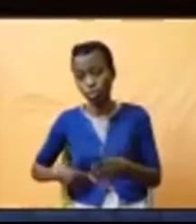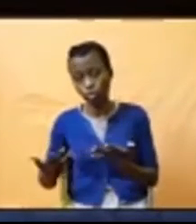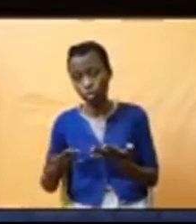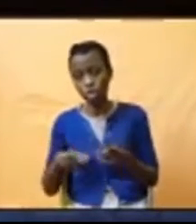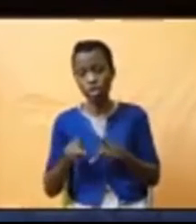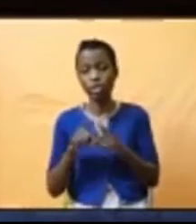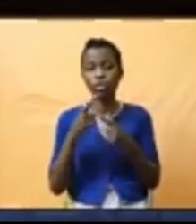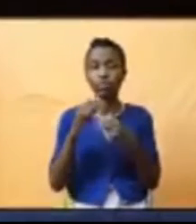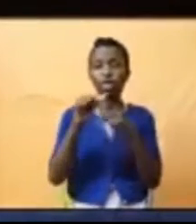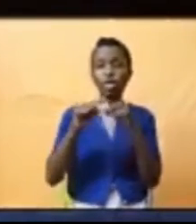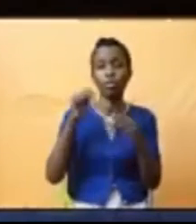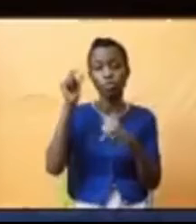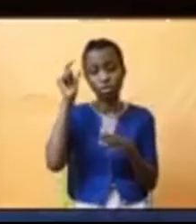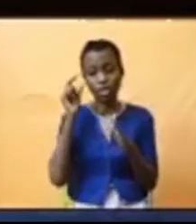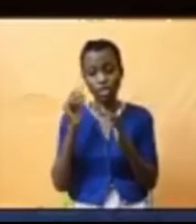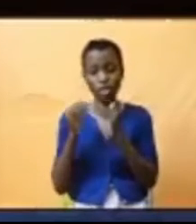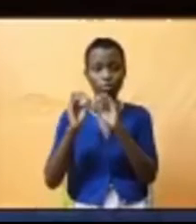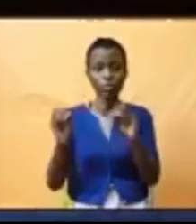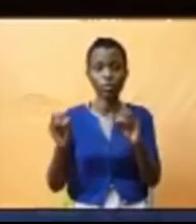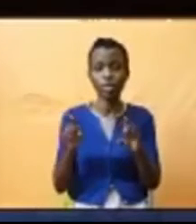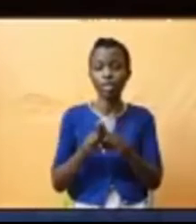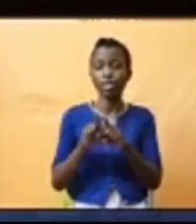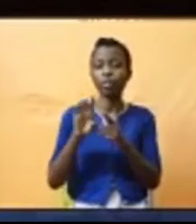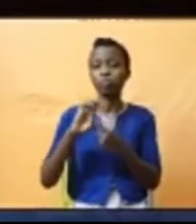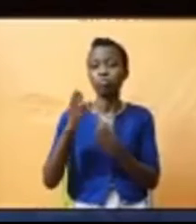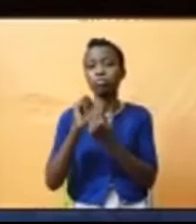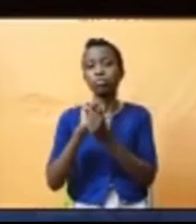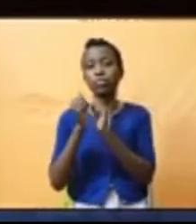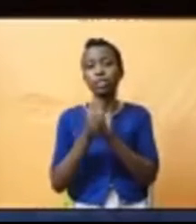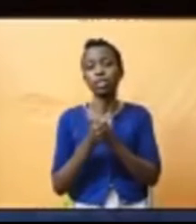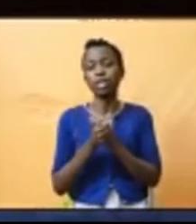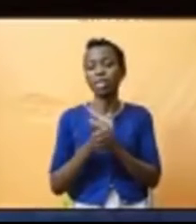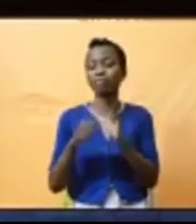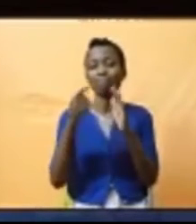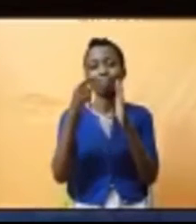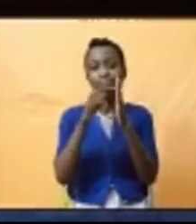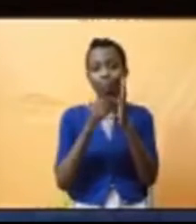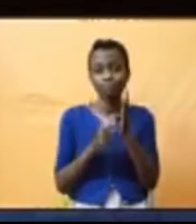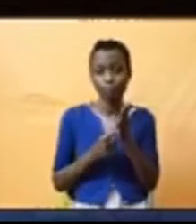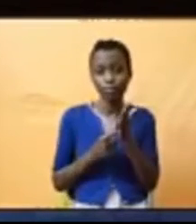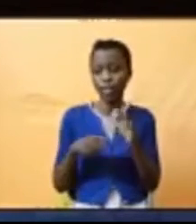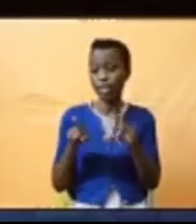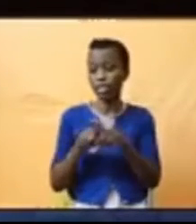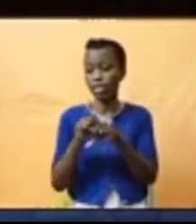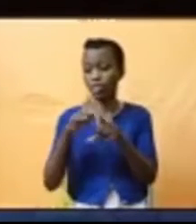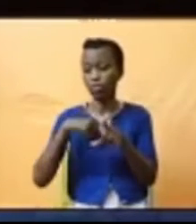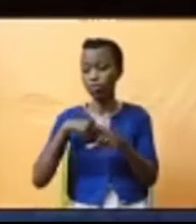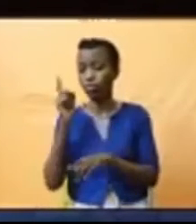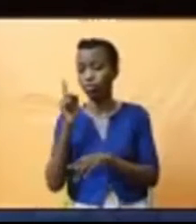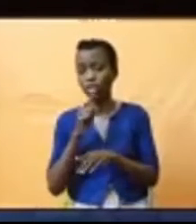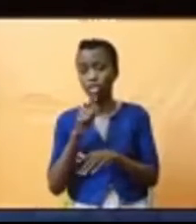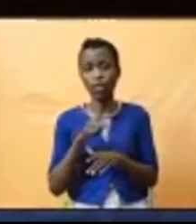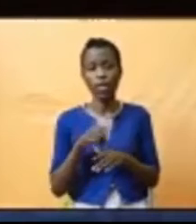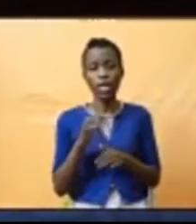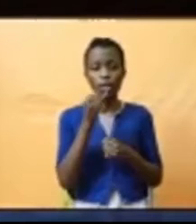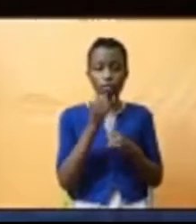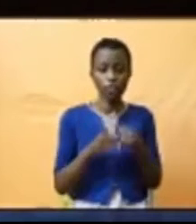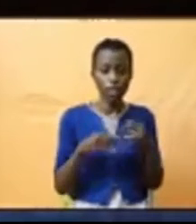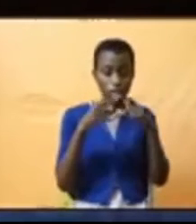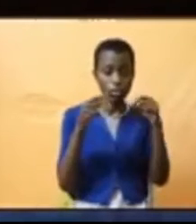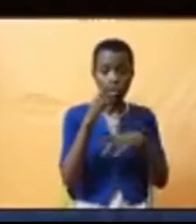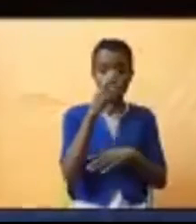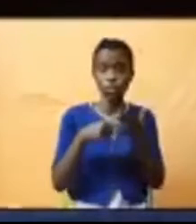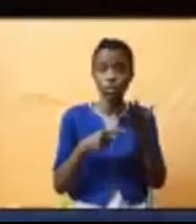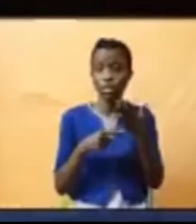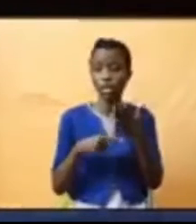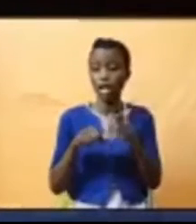about gender inequality, climate change, and so on. As we wind up, what is your final message as far as